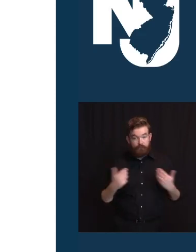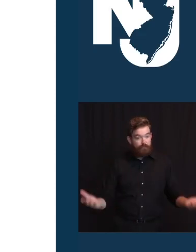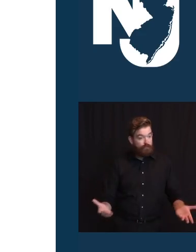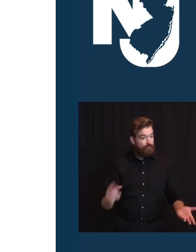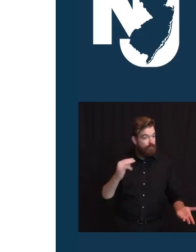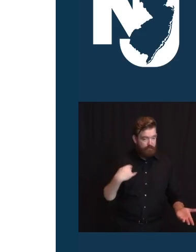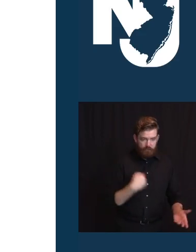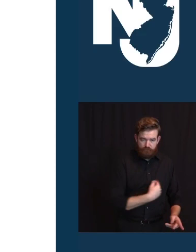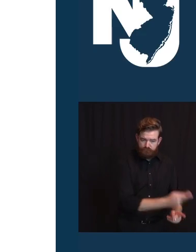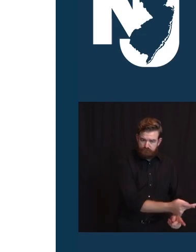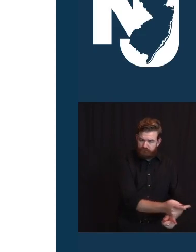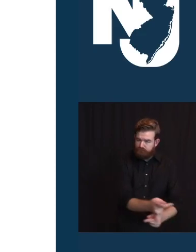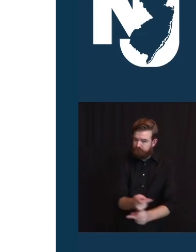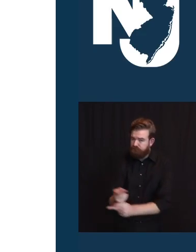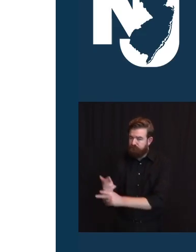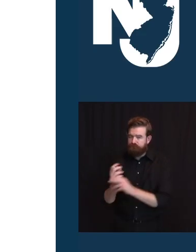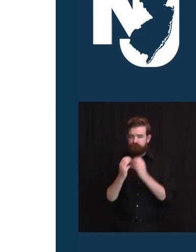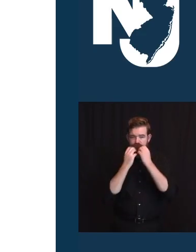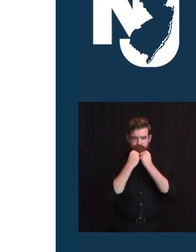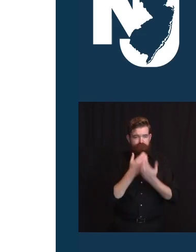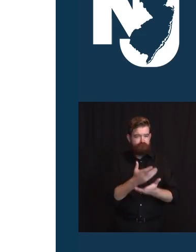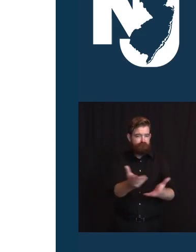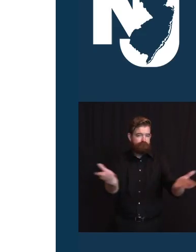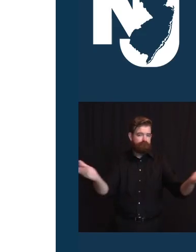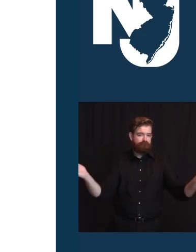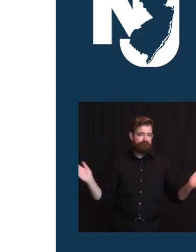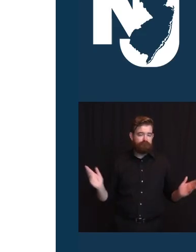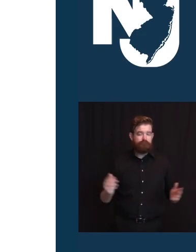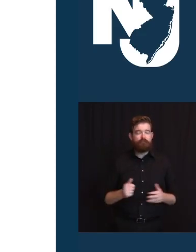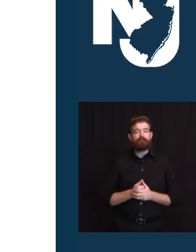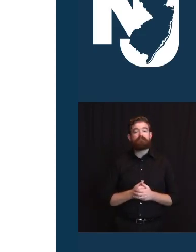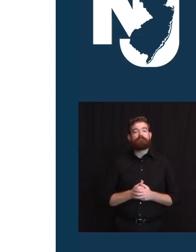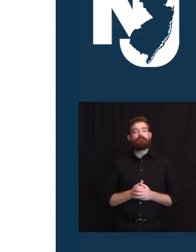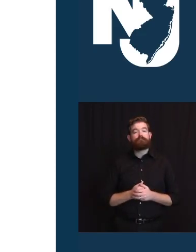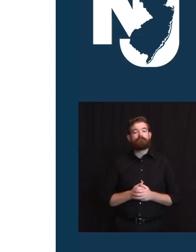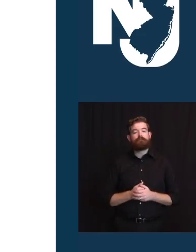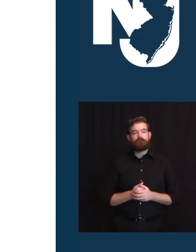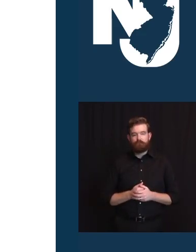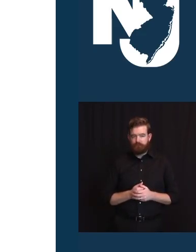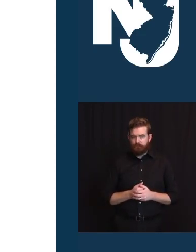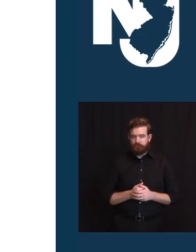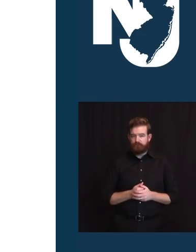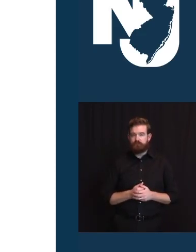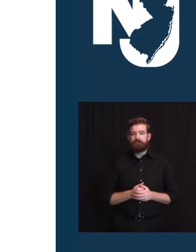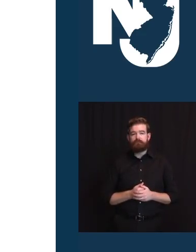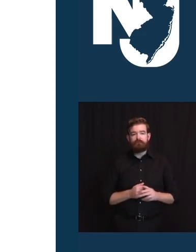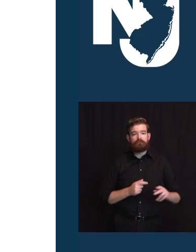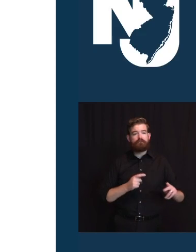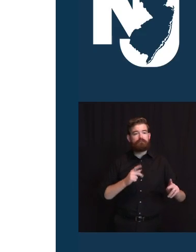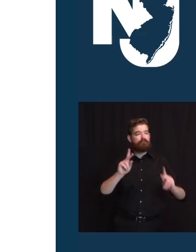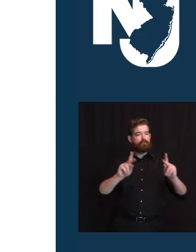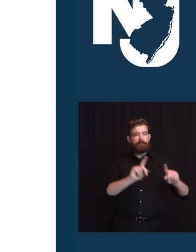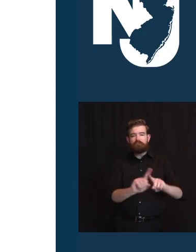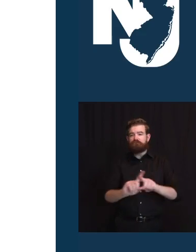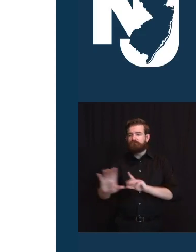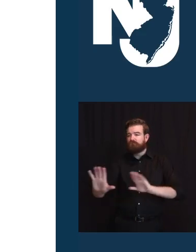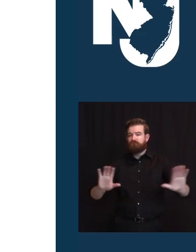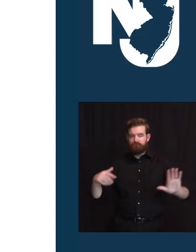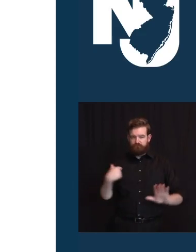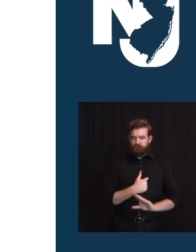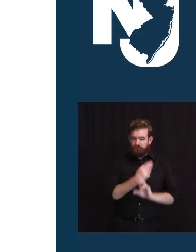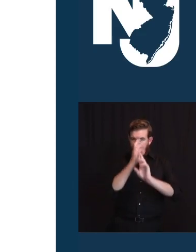troopers, now troopers: dignity. We respect people's dignity in this state, and that's what it means to be stronger and fairer. And